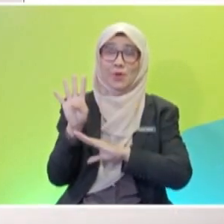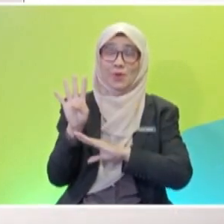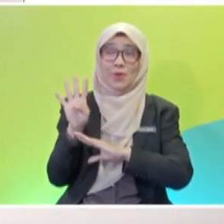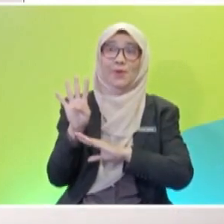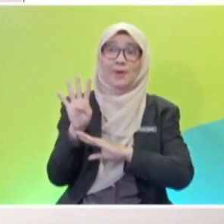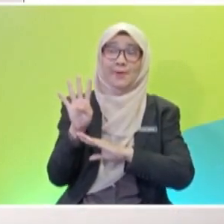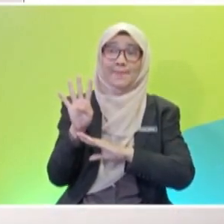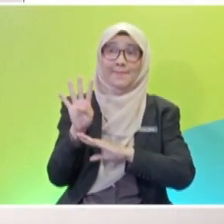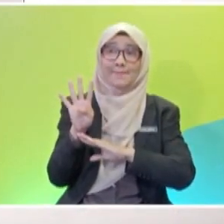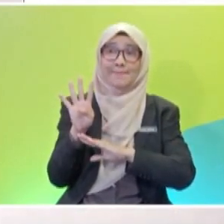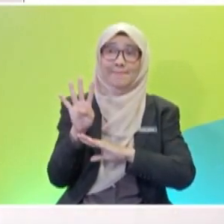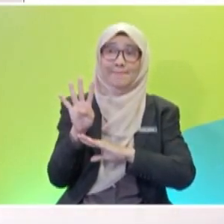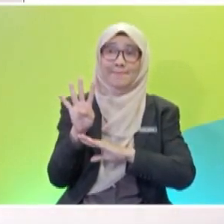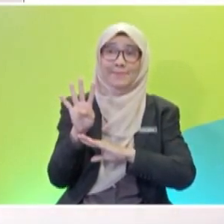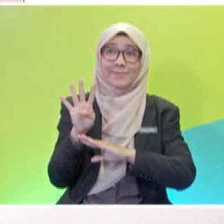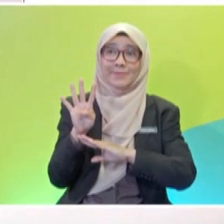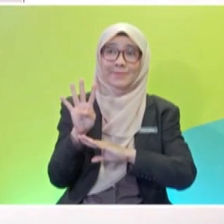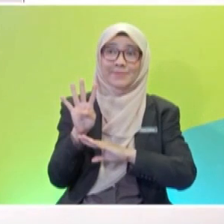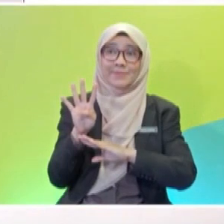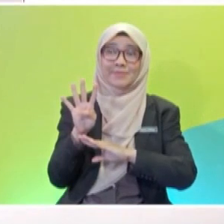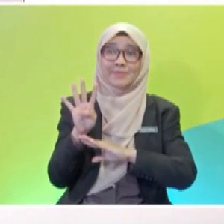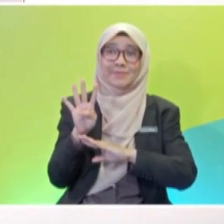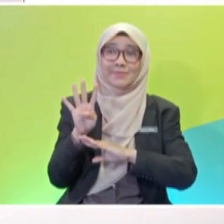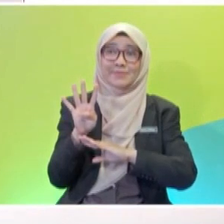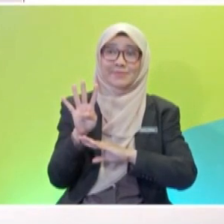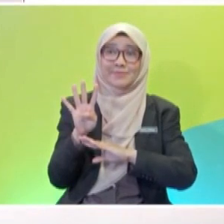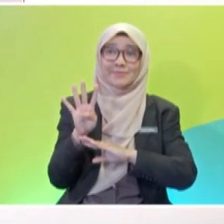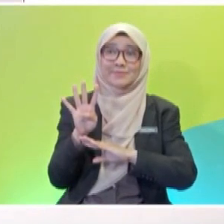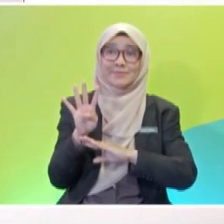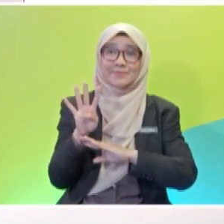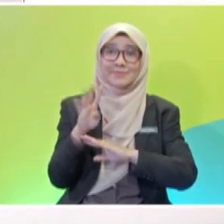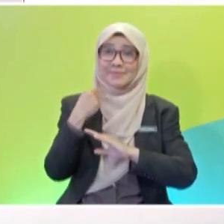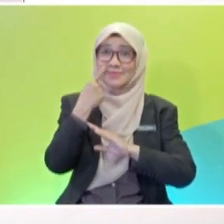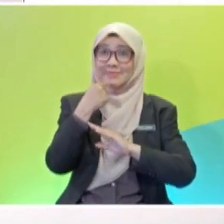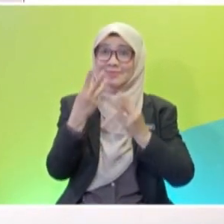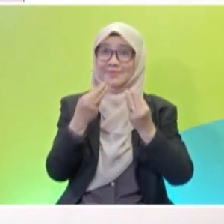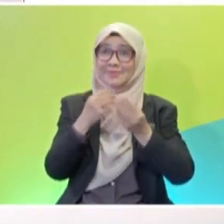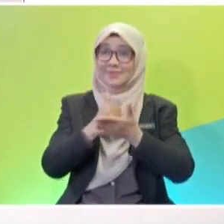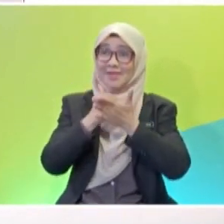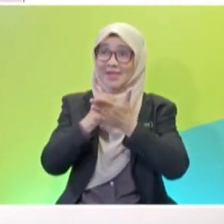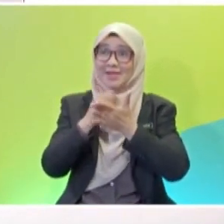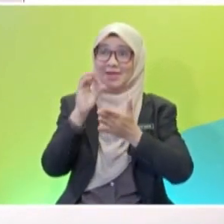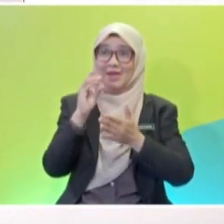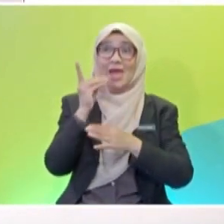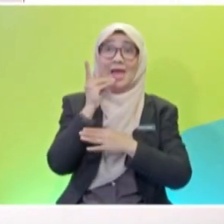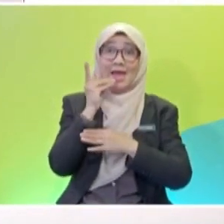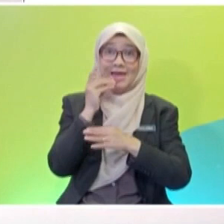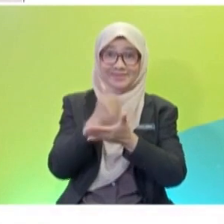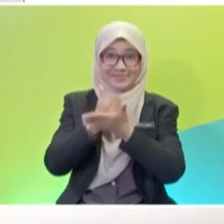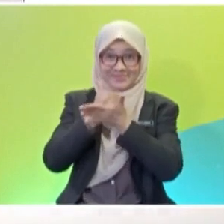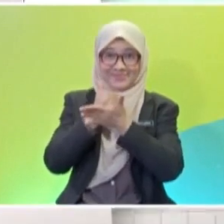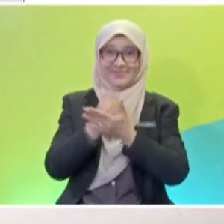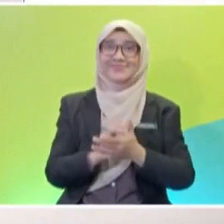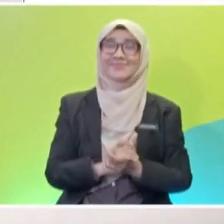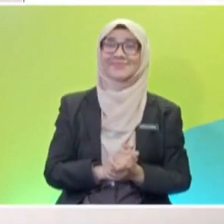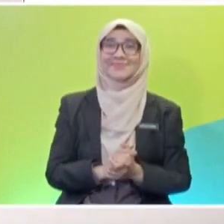I'm sure you get it right. I think she's still thinking there. Anyone wants to help Xuanlin for this? Yes. Can we have... Okay, Dashrina? A friend